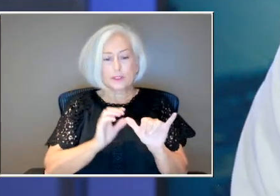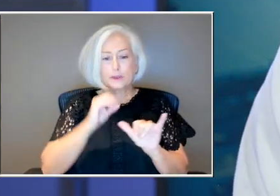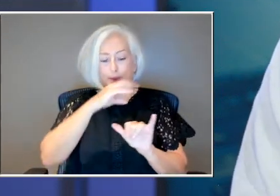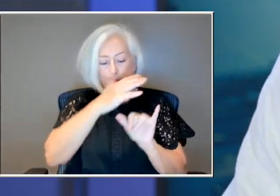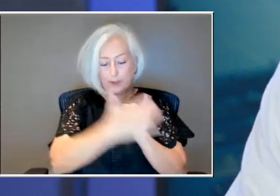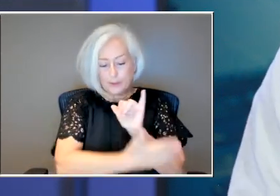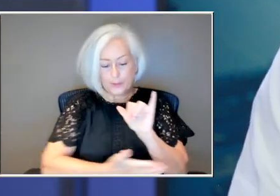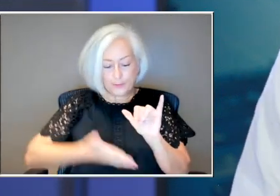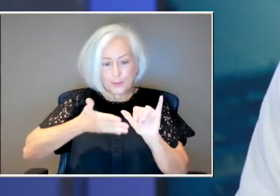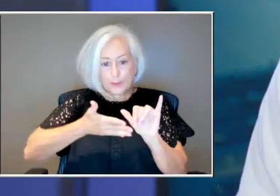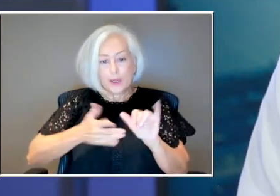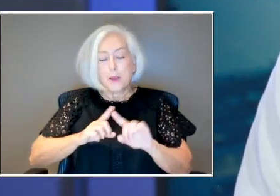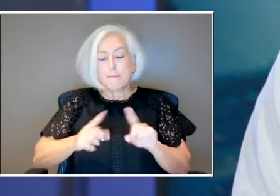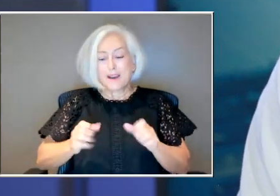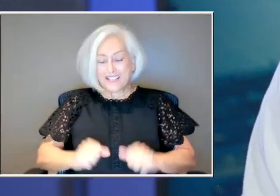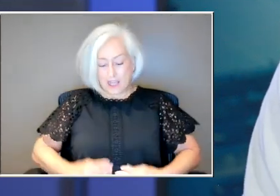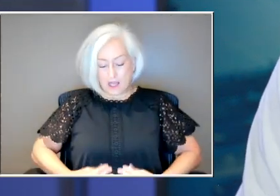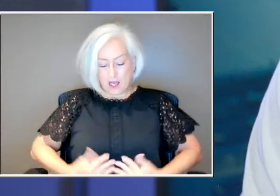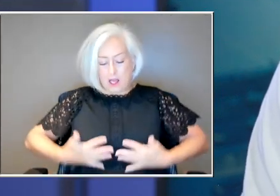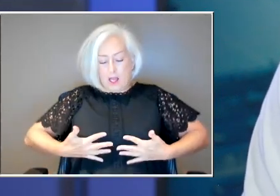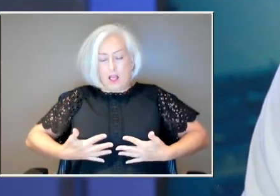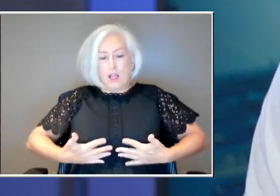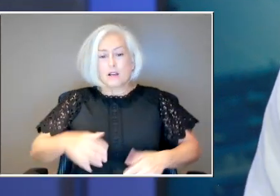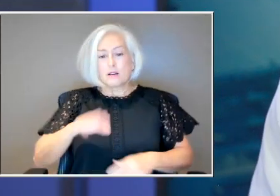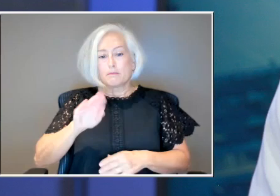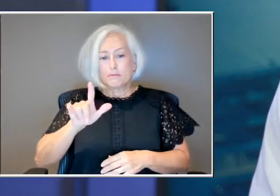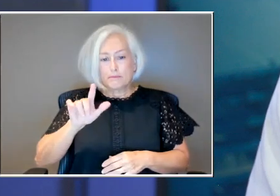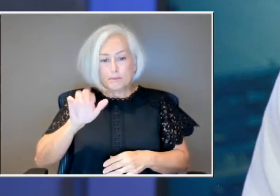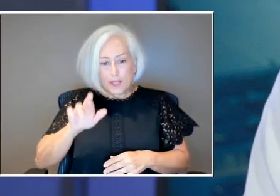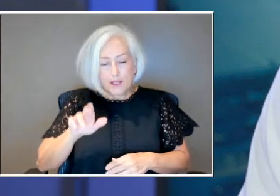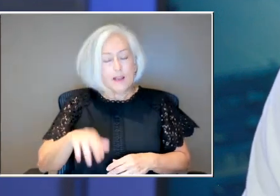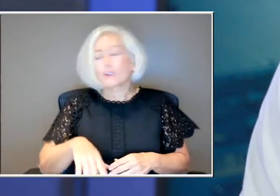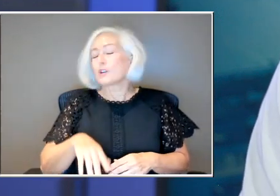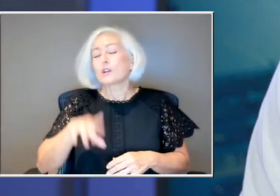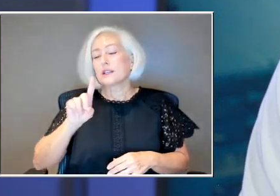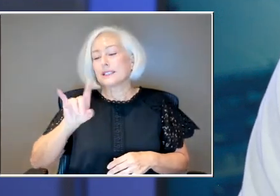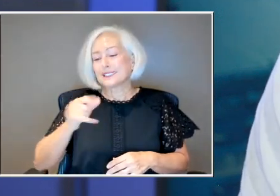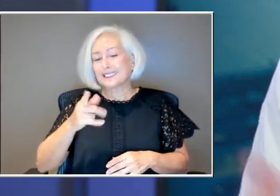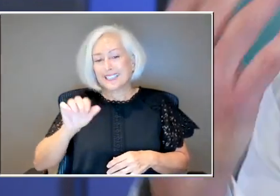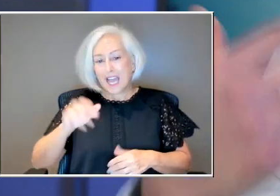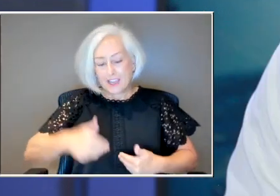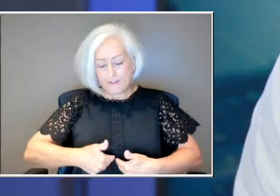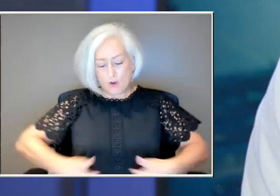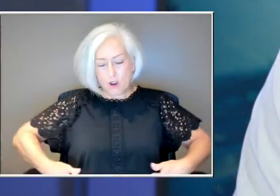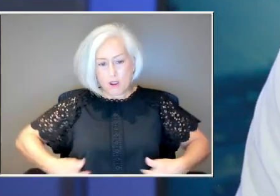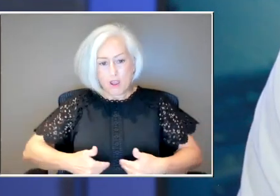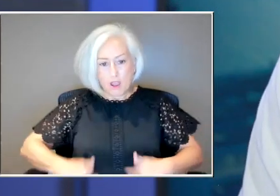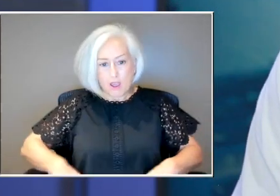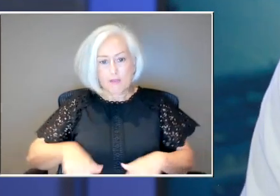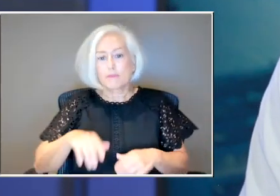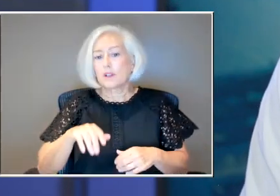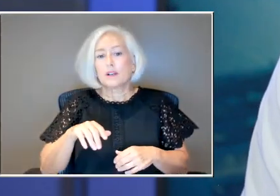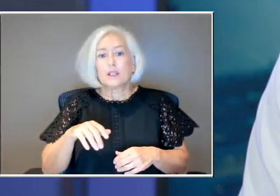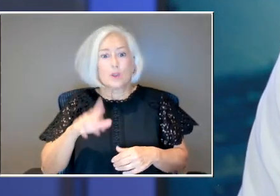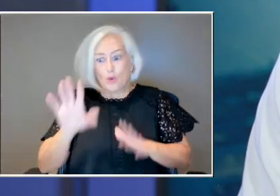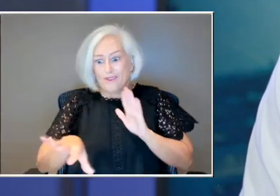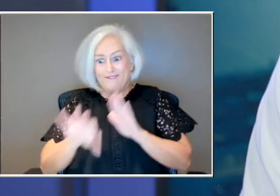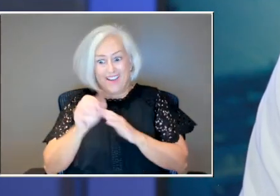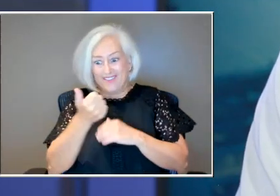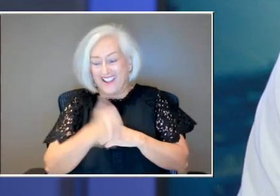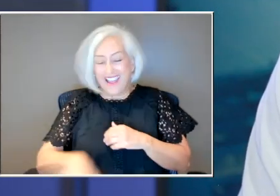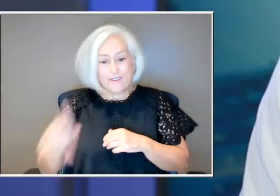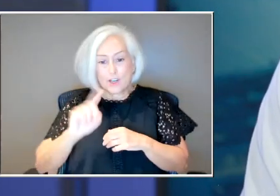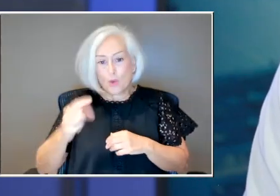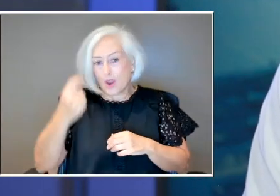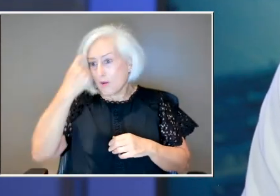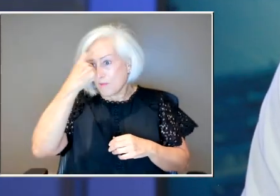diaphragm, really anywhere in the abdominal pelvic cavity. And it's been found in every organ system in the body, including brain,